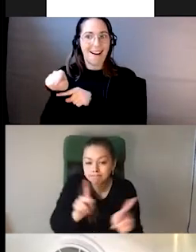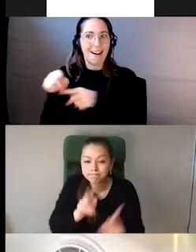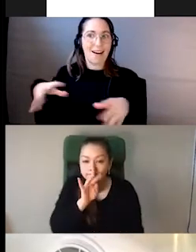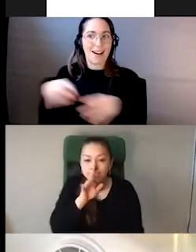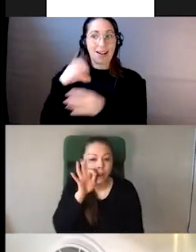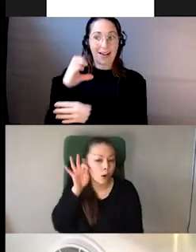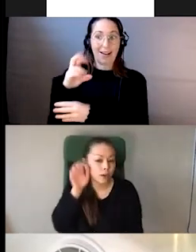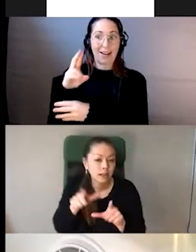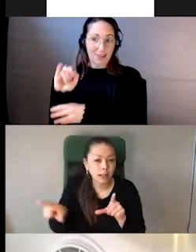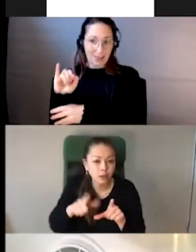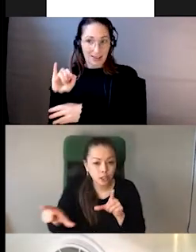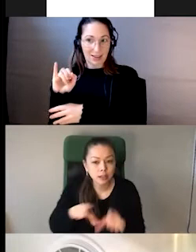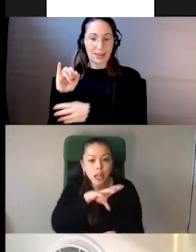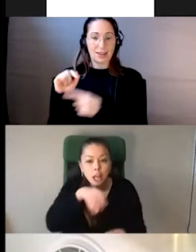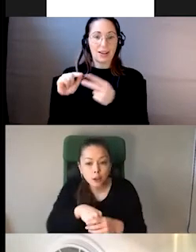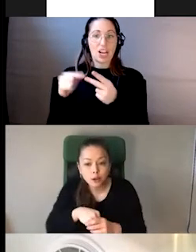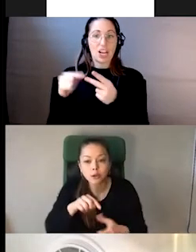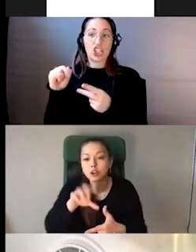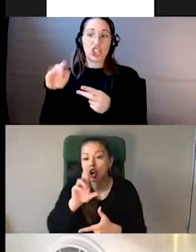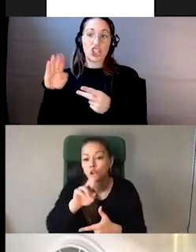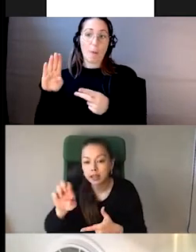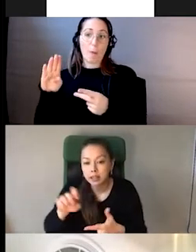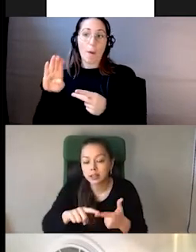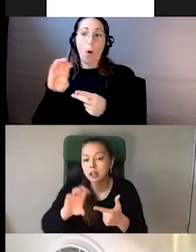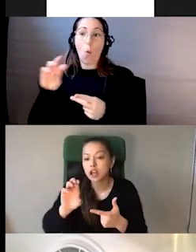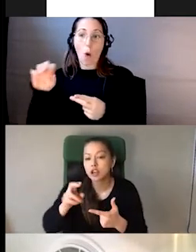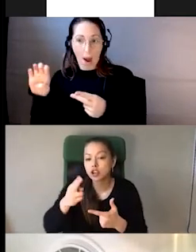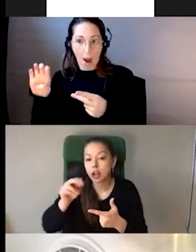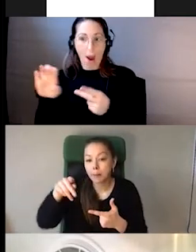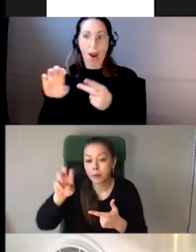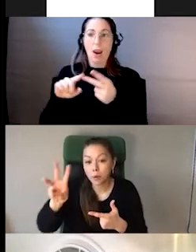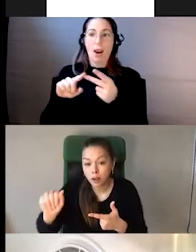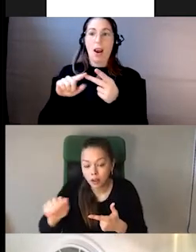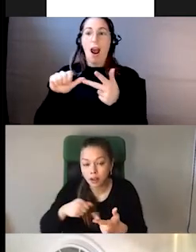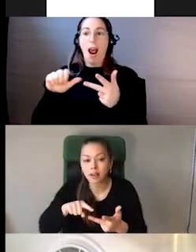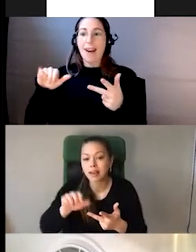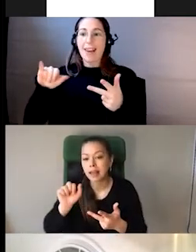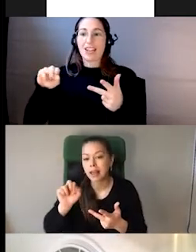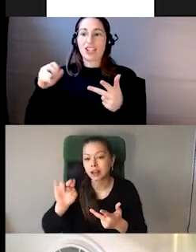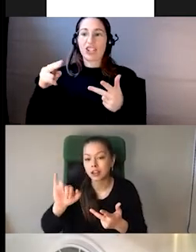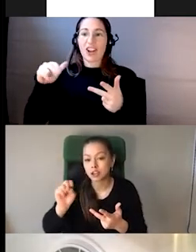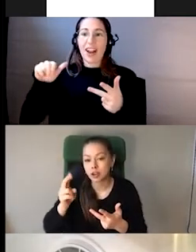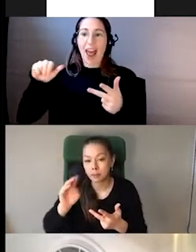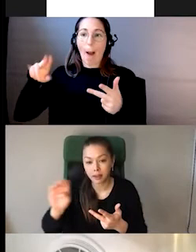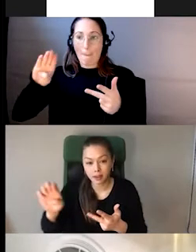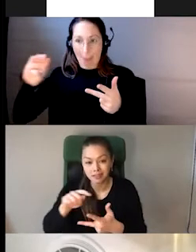and Ojibwe and Anishinaabe-Moan, 2 of the very largest Indigenous languages in